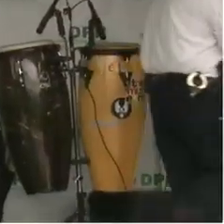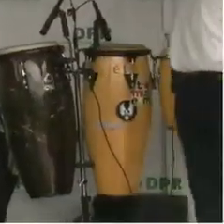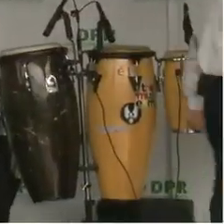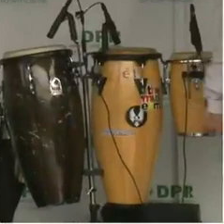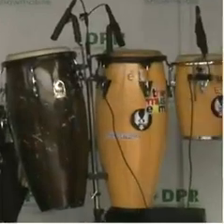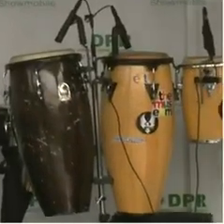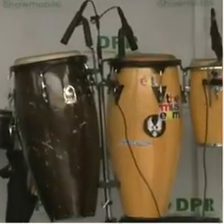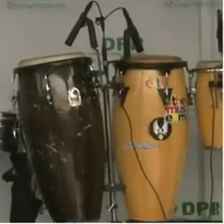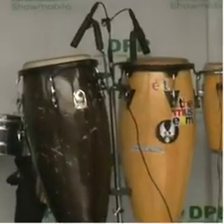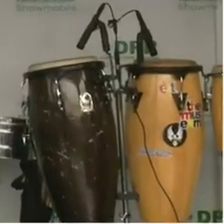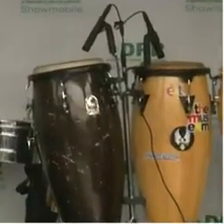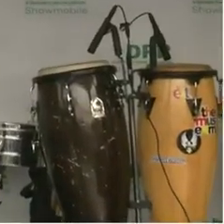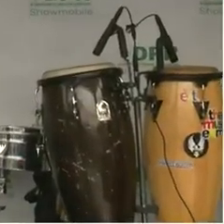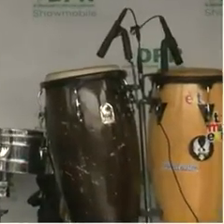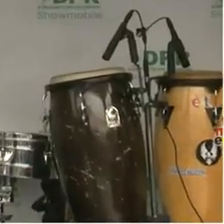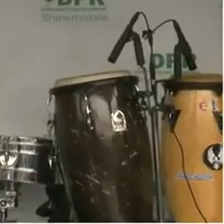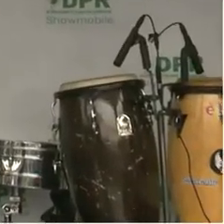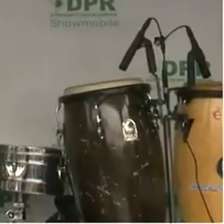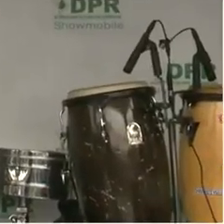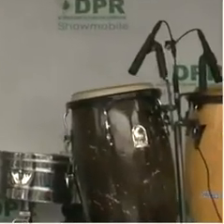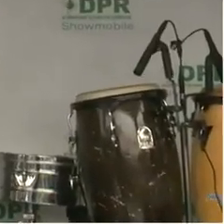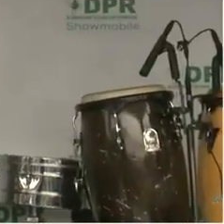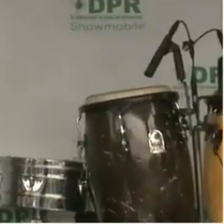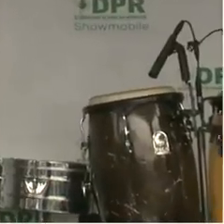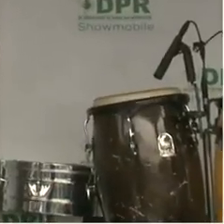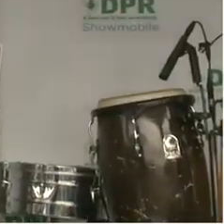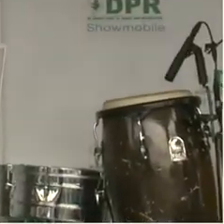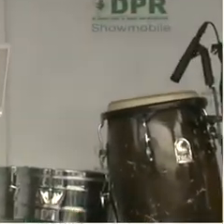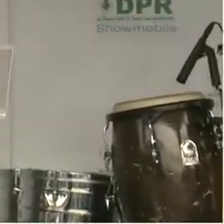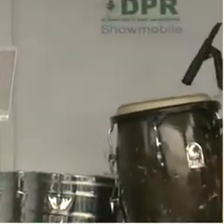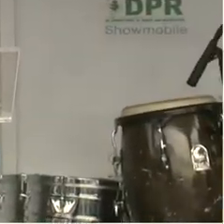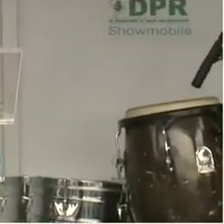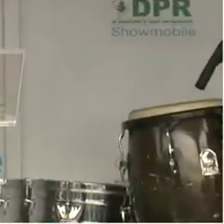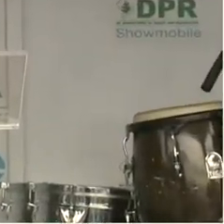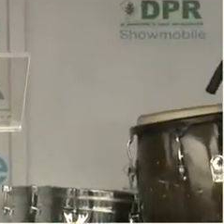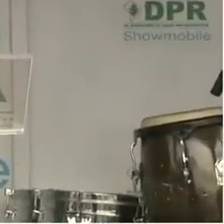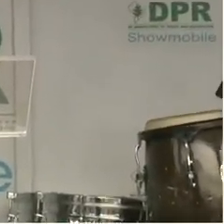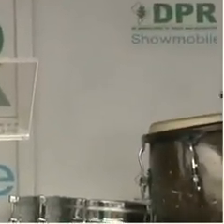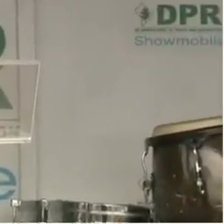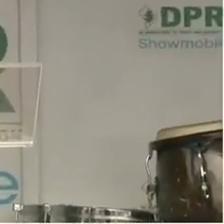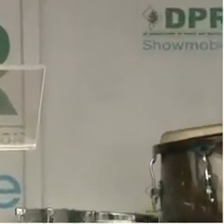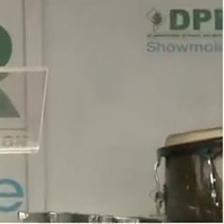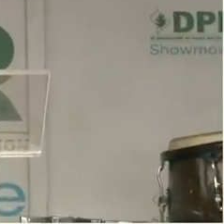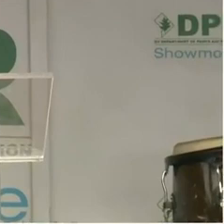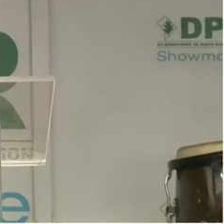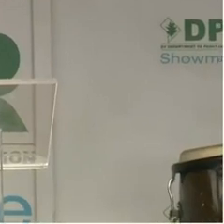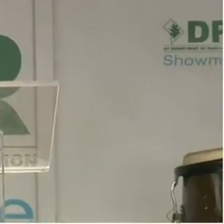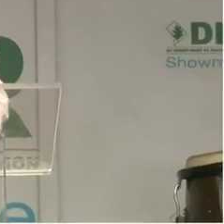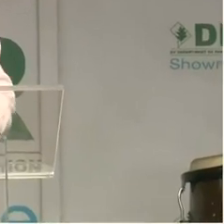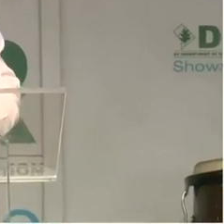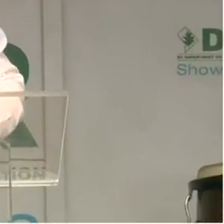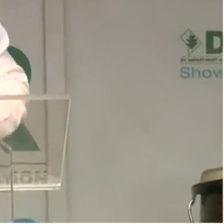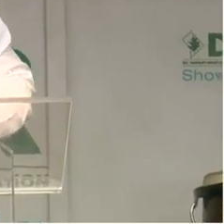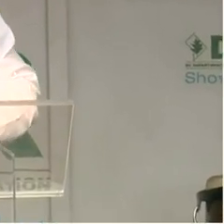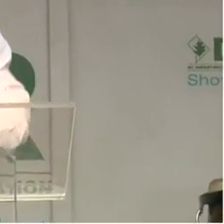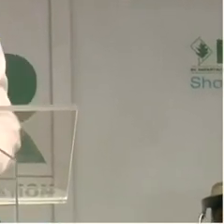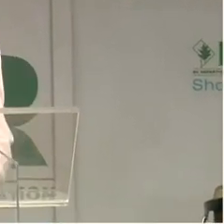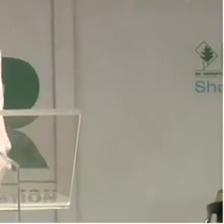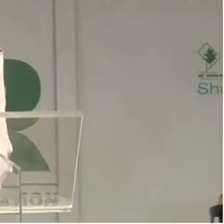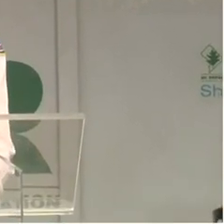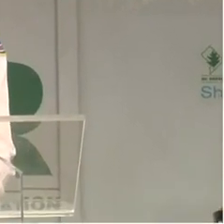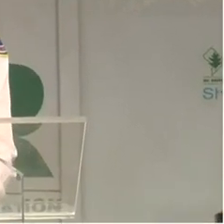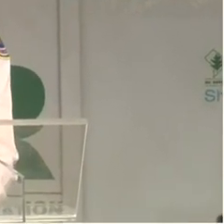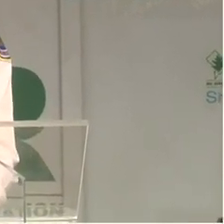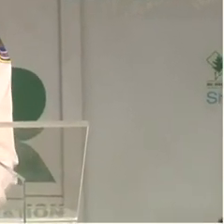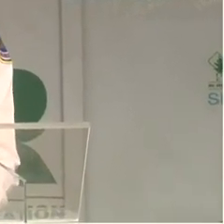Good evening, everyone, and thank you so much for coming out today. I'm Acting Chief of Police Pamela Smith with the